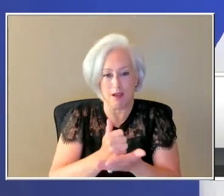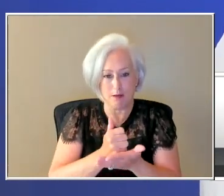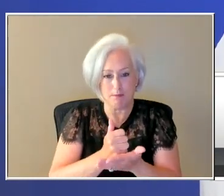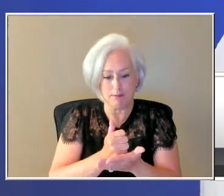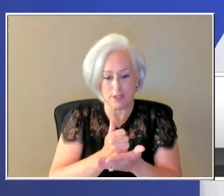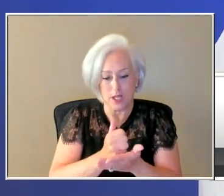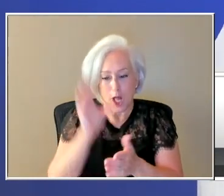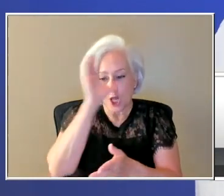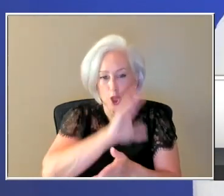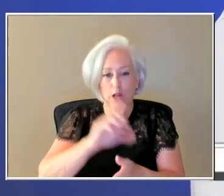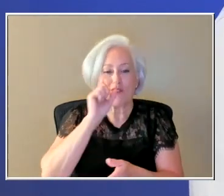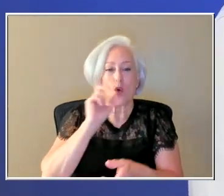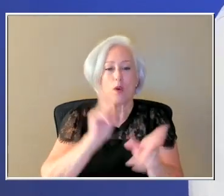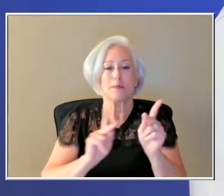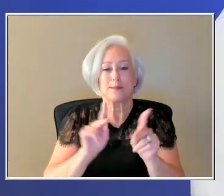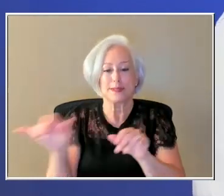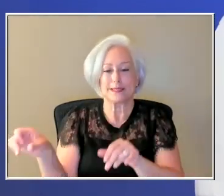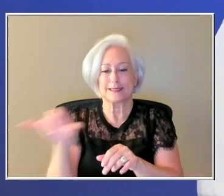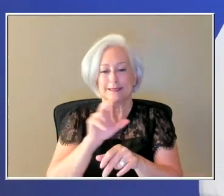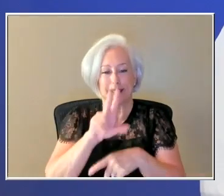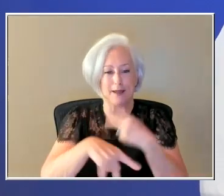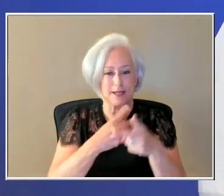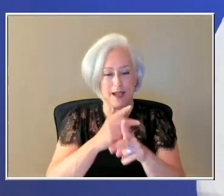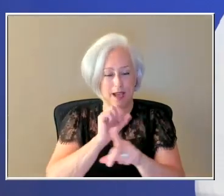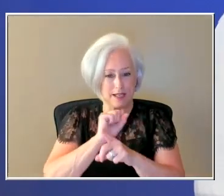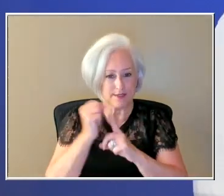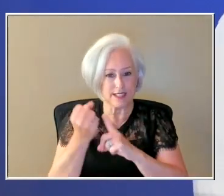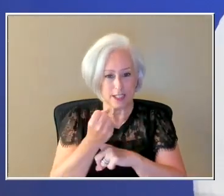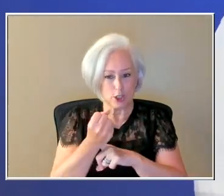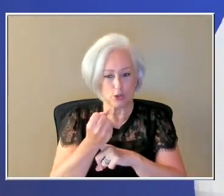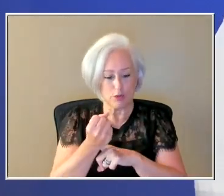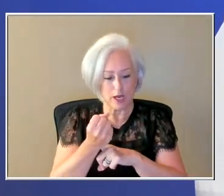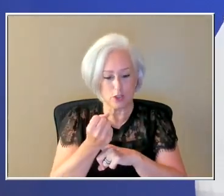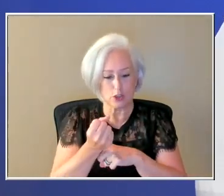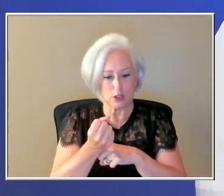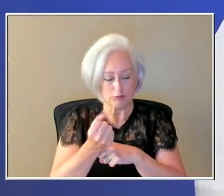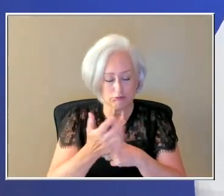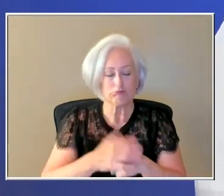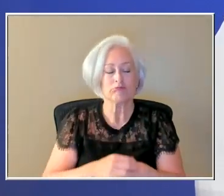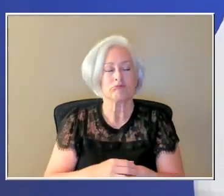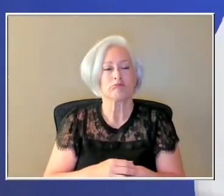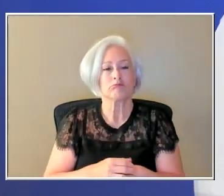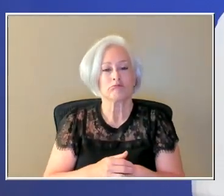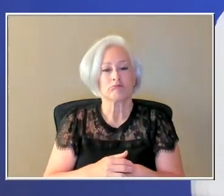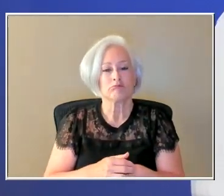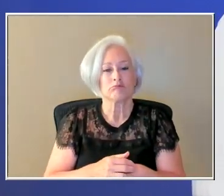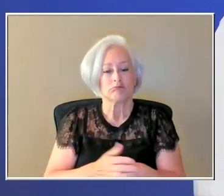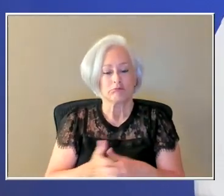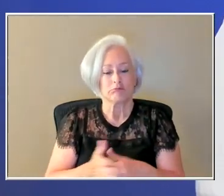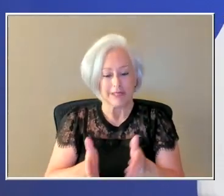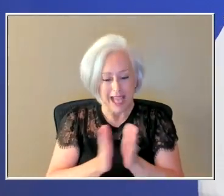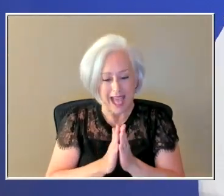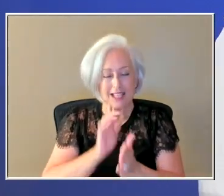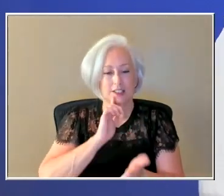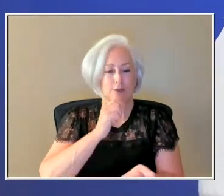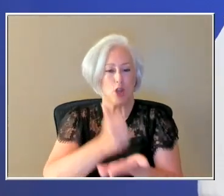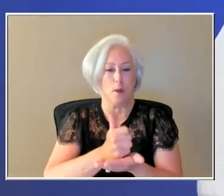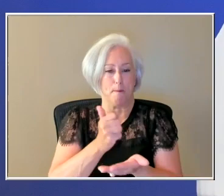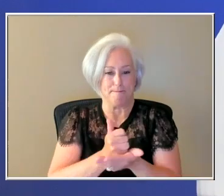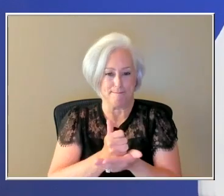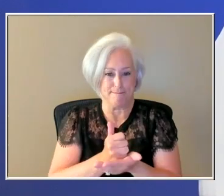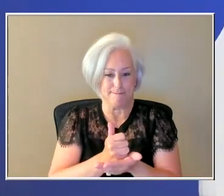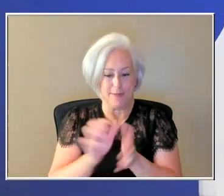situations, and that's the biggest thing is ask for help, and then find people in